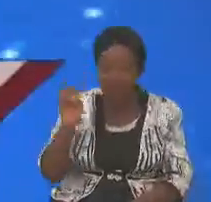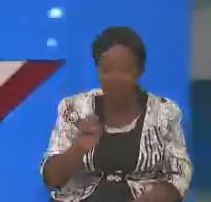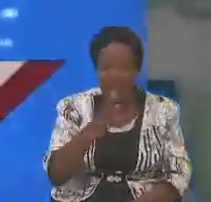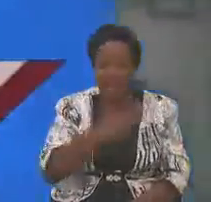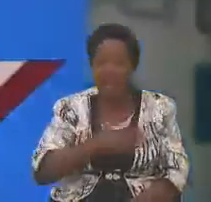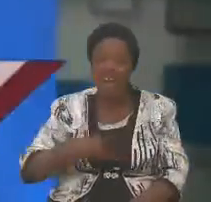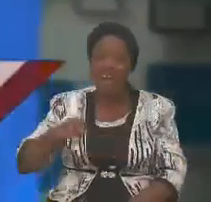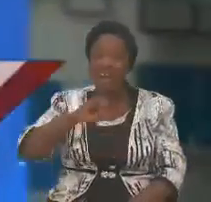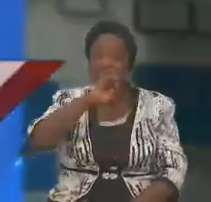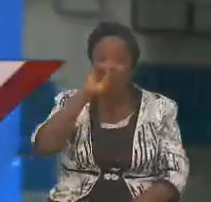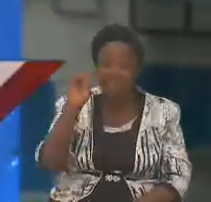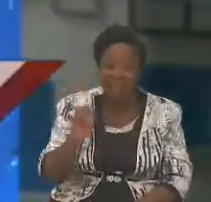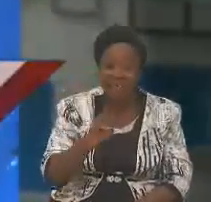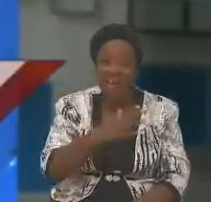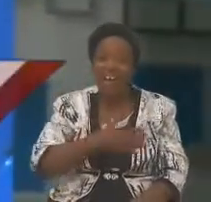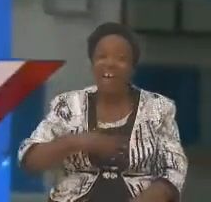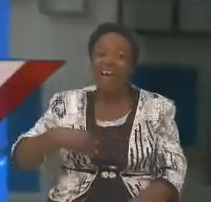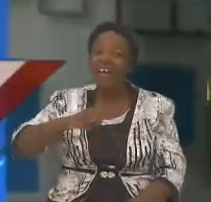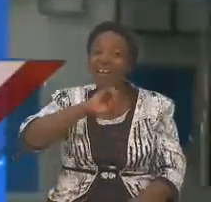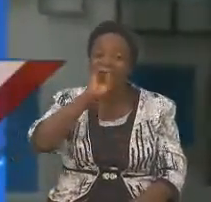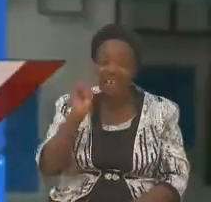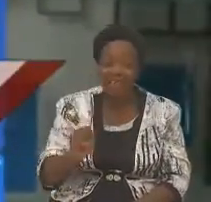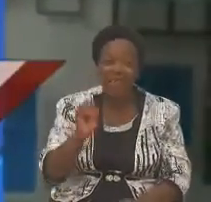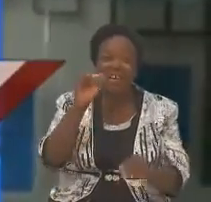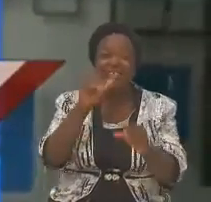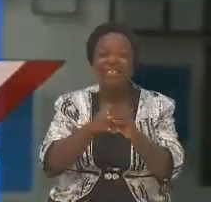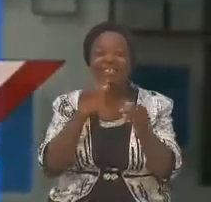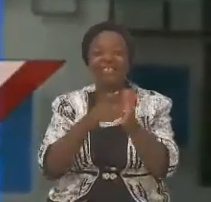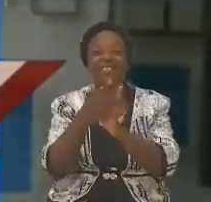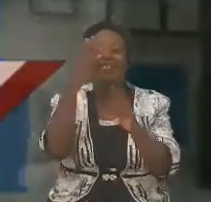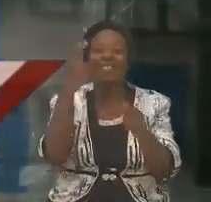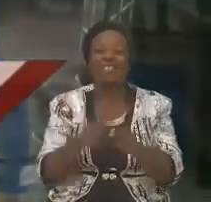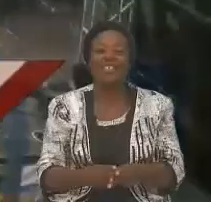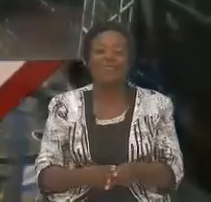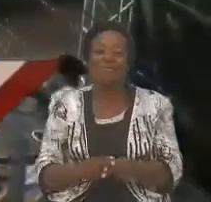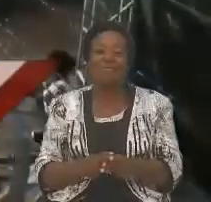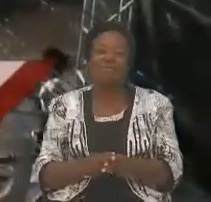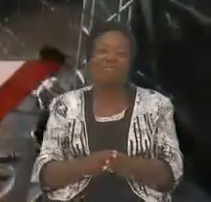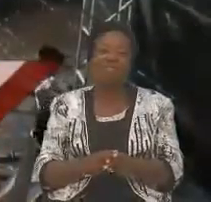Lord forever and ever and